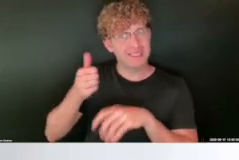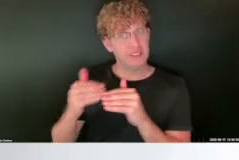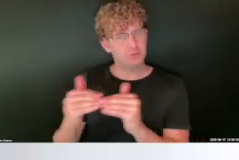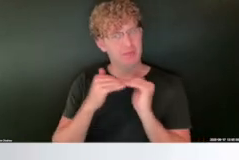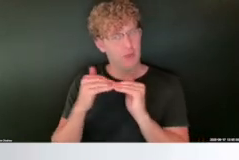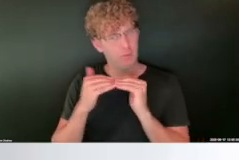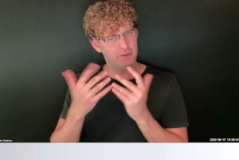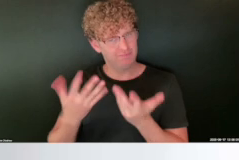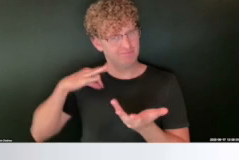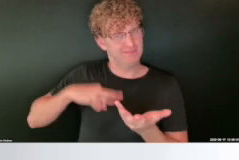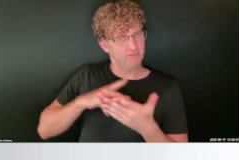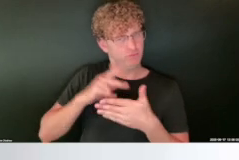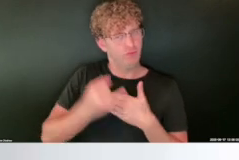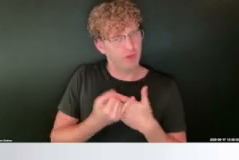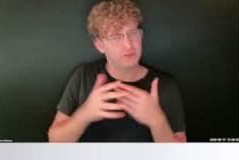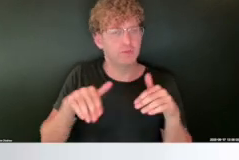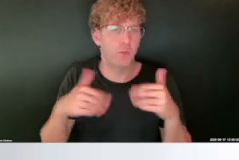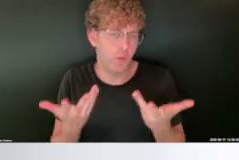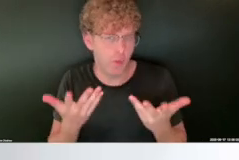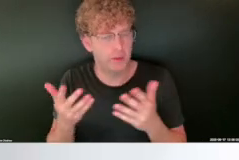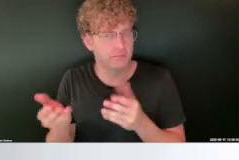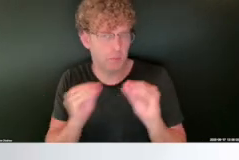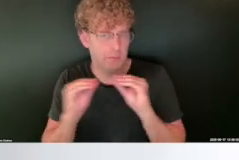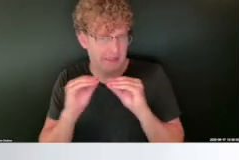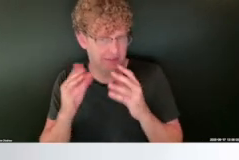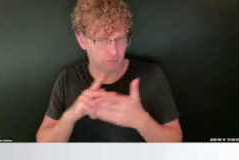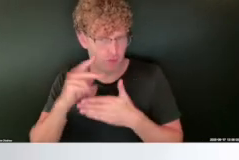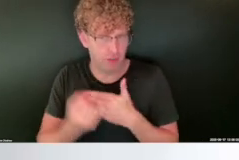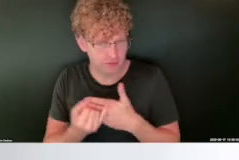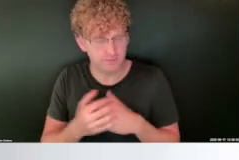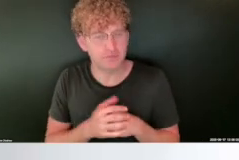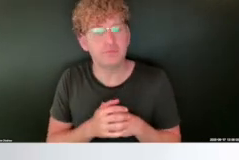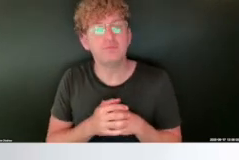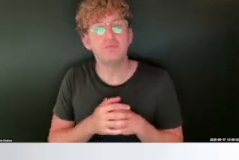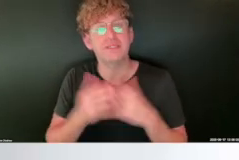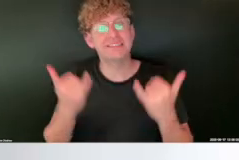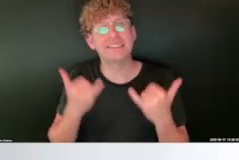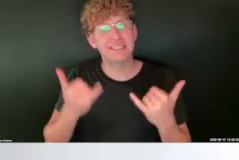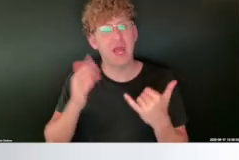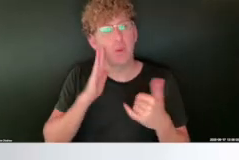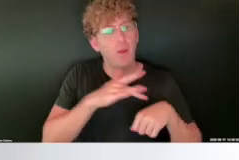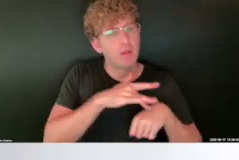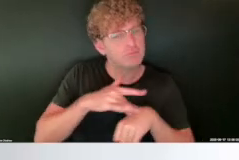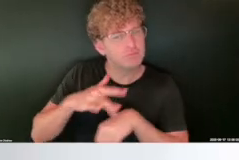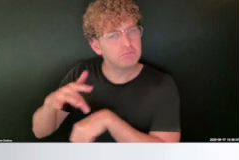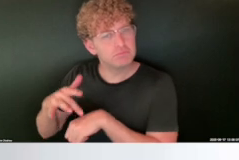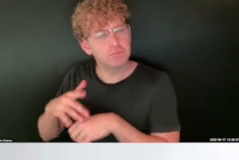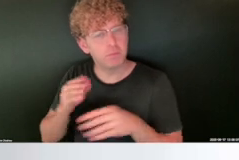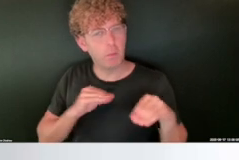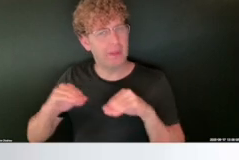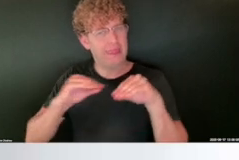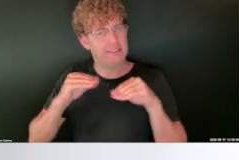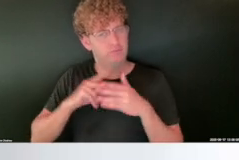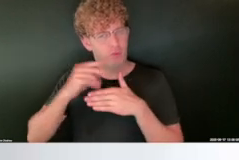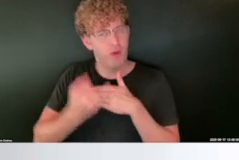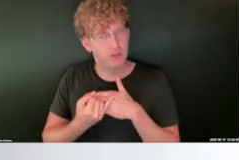projects. Today, we'll cover the mobility projects first. Then, we'll take a short